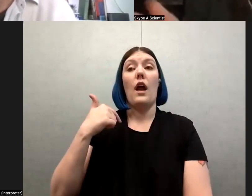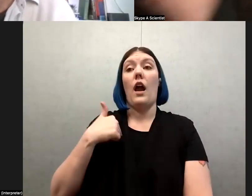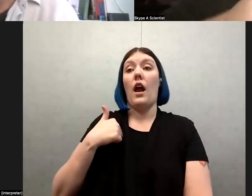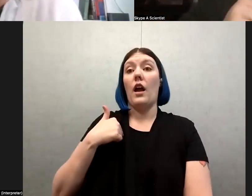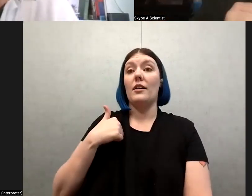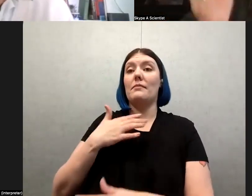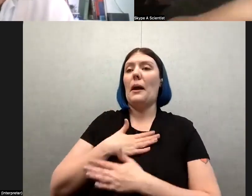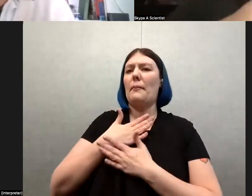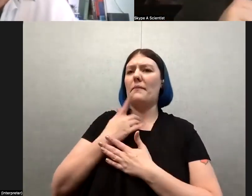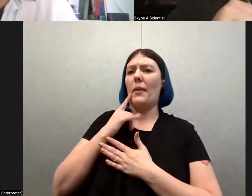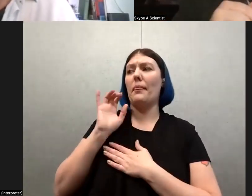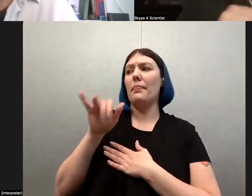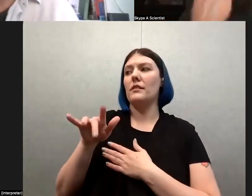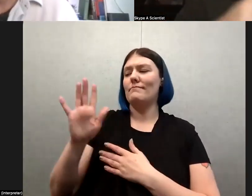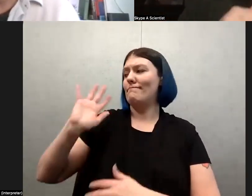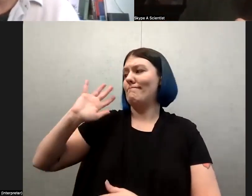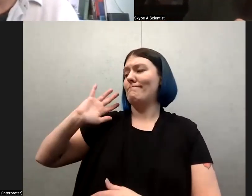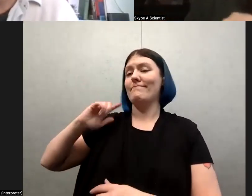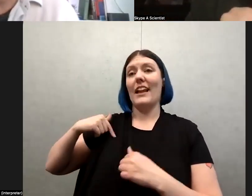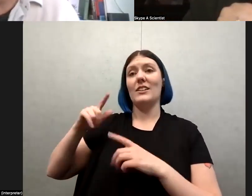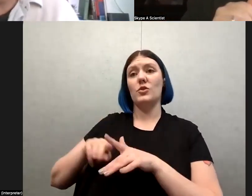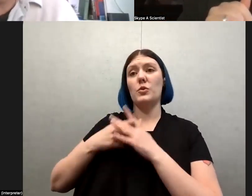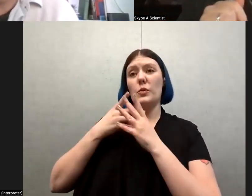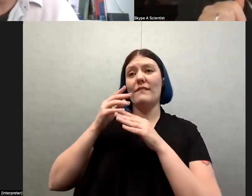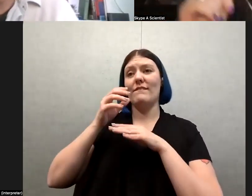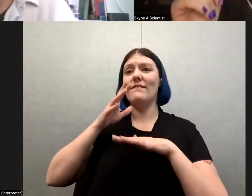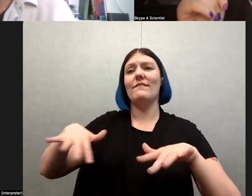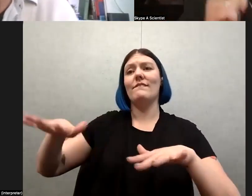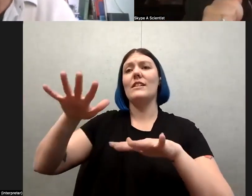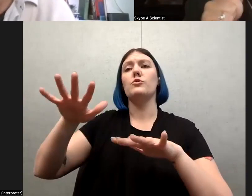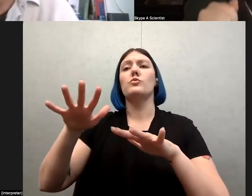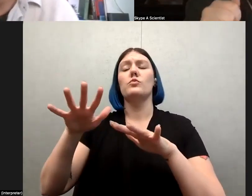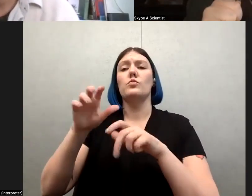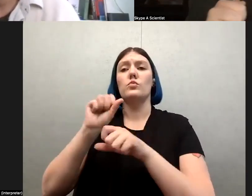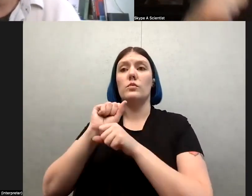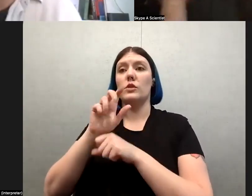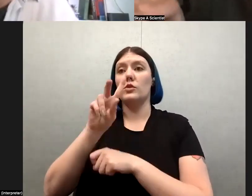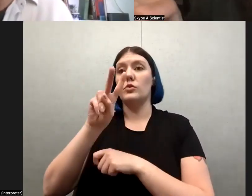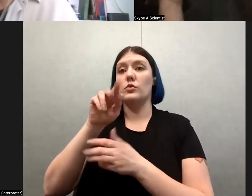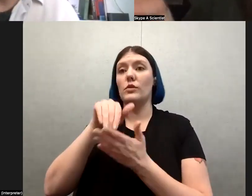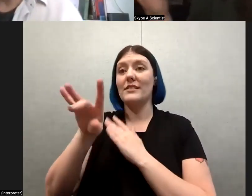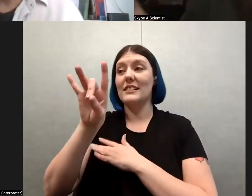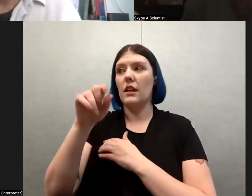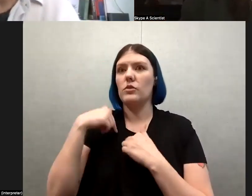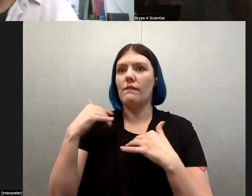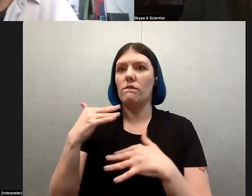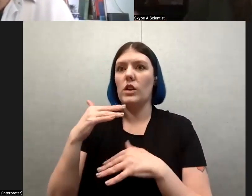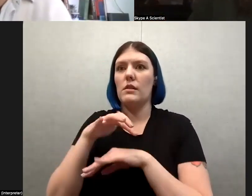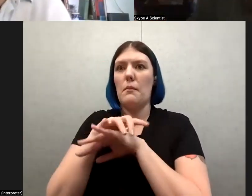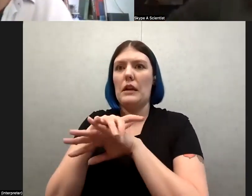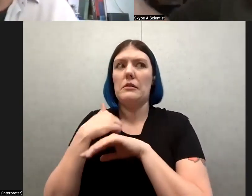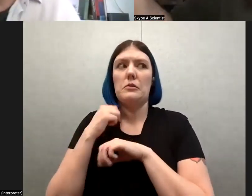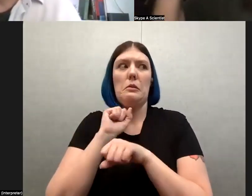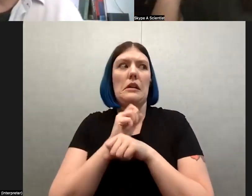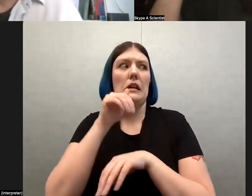for, because back when I originally started doing field work back in 2008, I was really afraid of spiders, but I was working at night in the woods